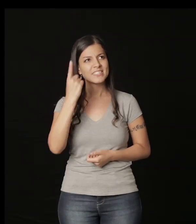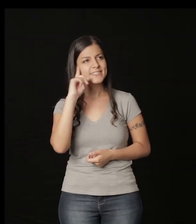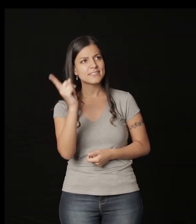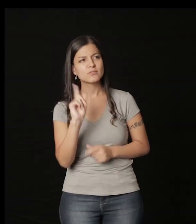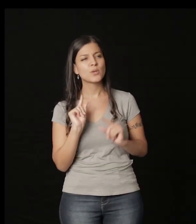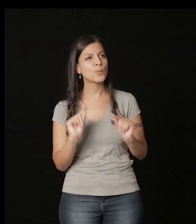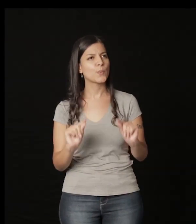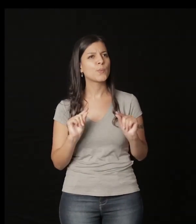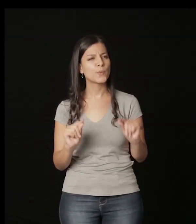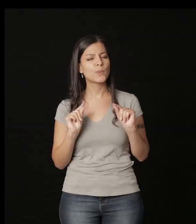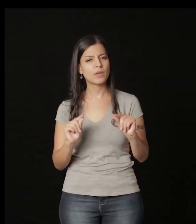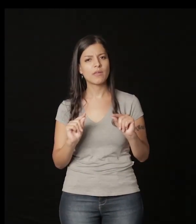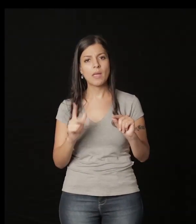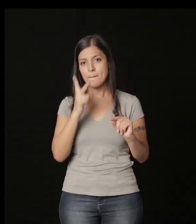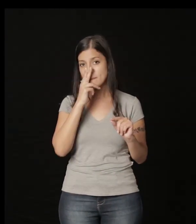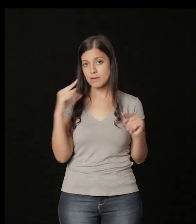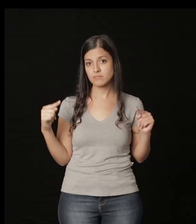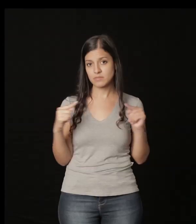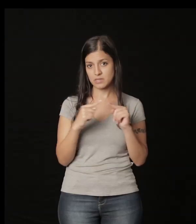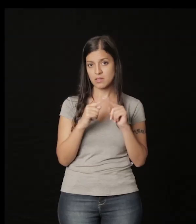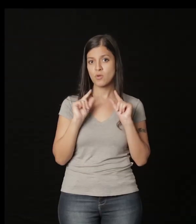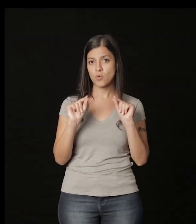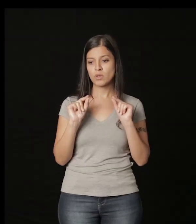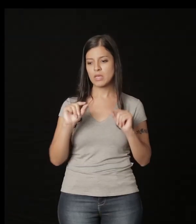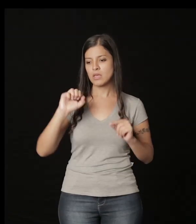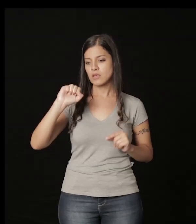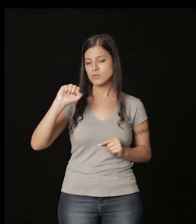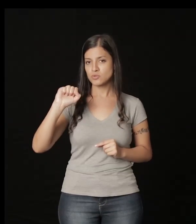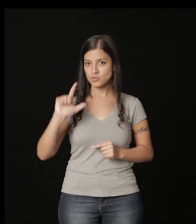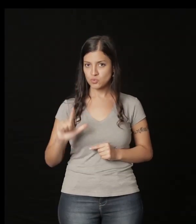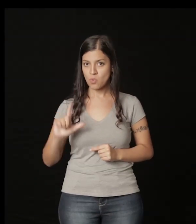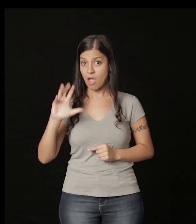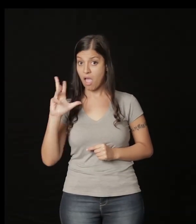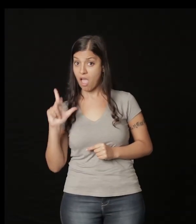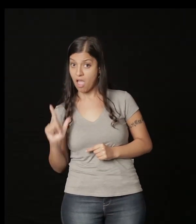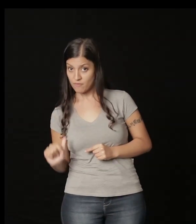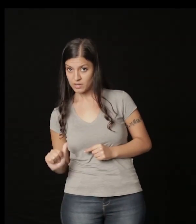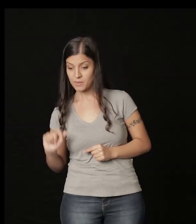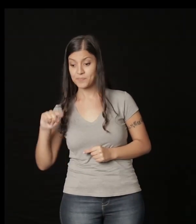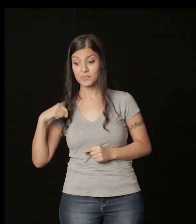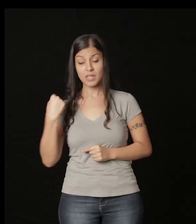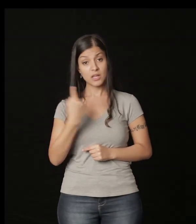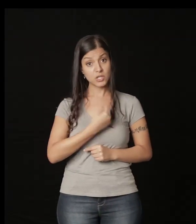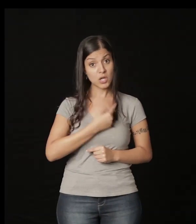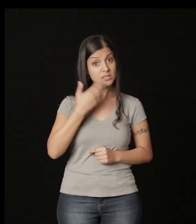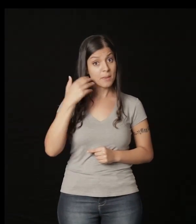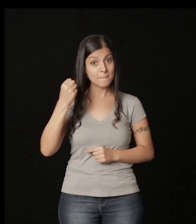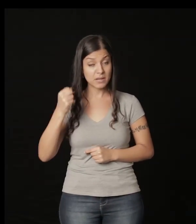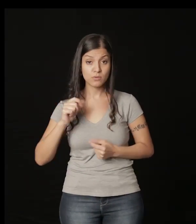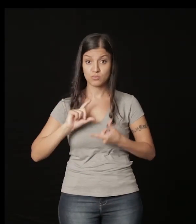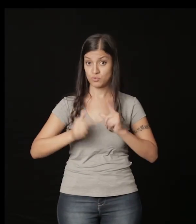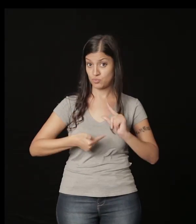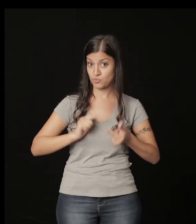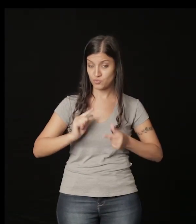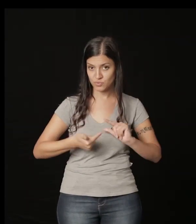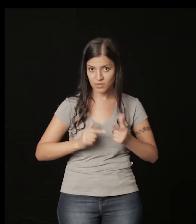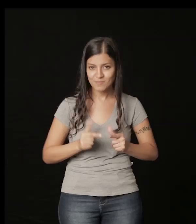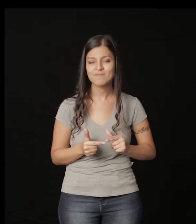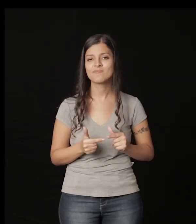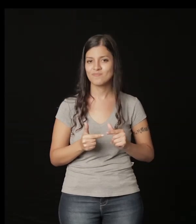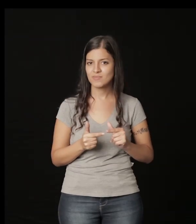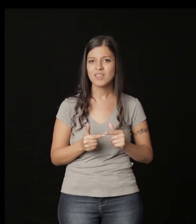is. I mean, I think it might be linked to the fact that we're South African, that we're white, that we're Jewish, that there's